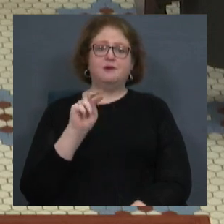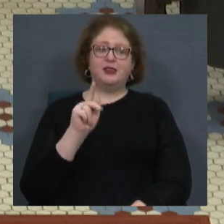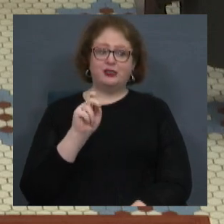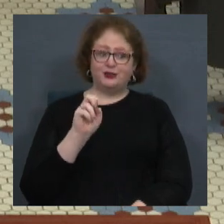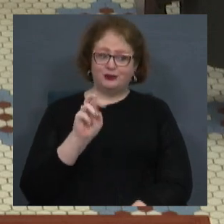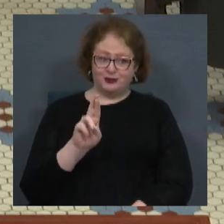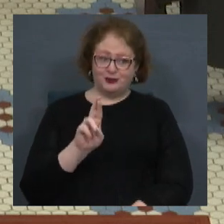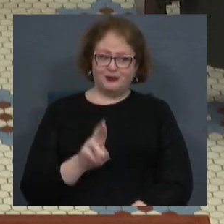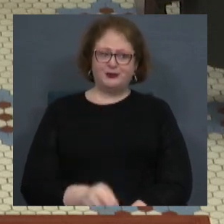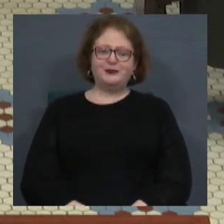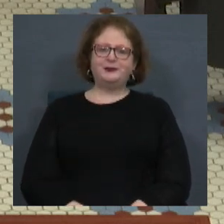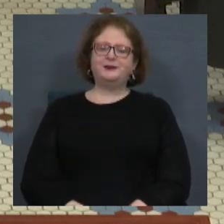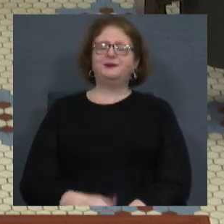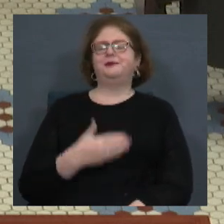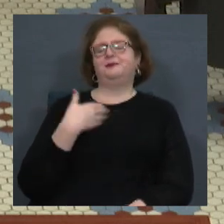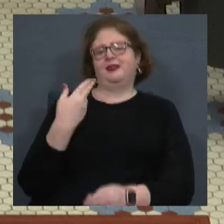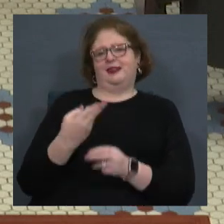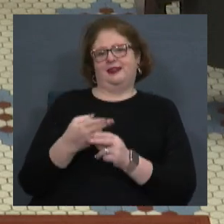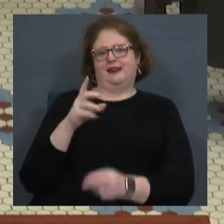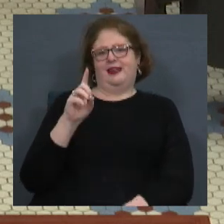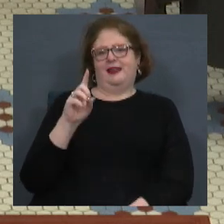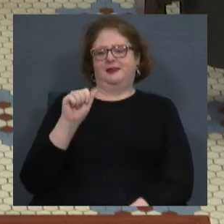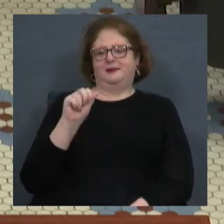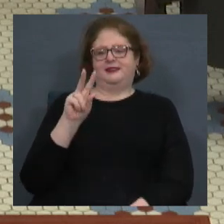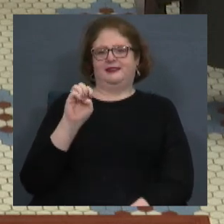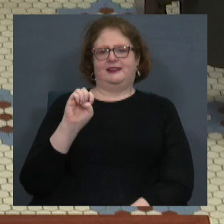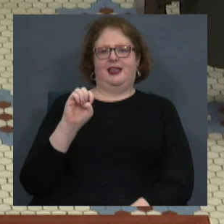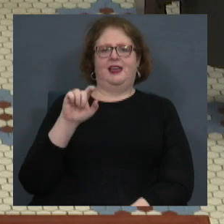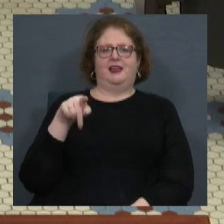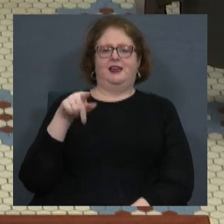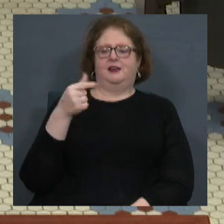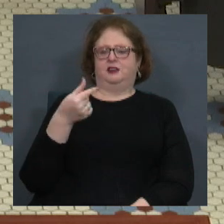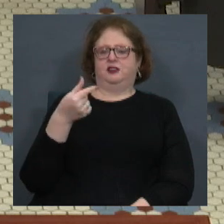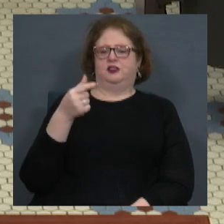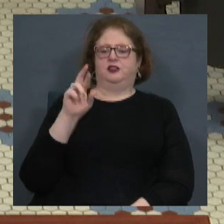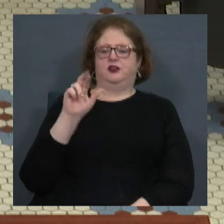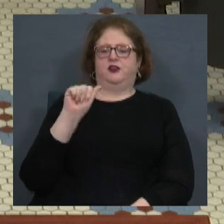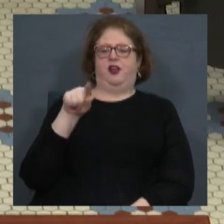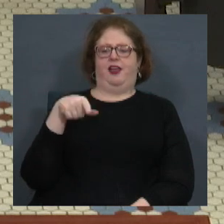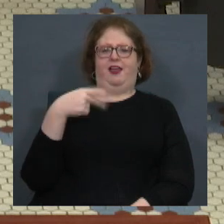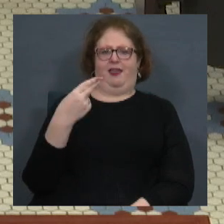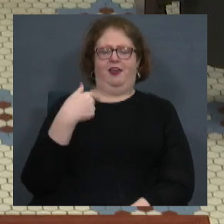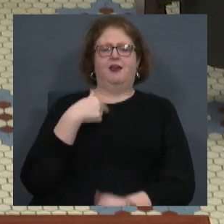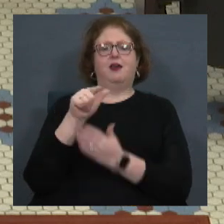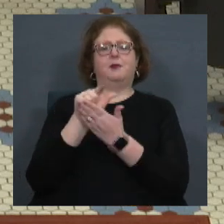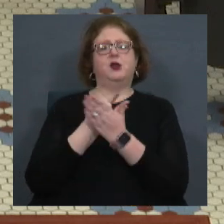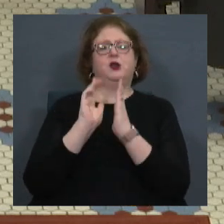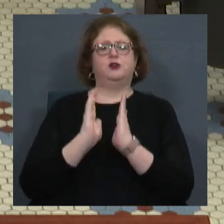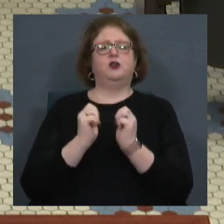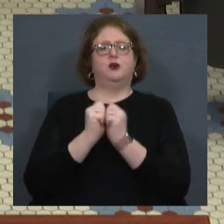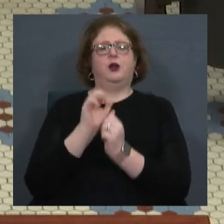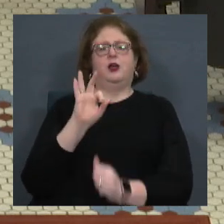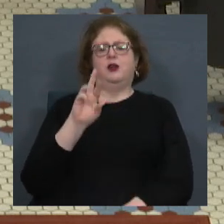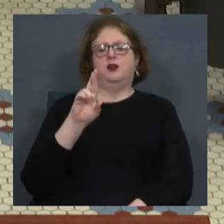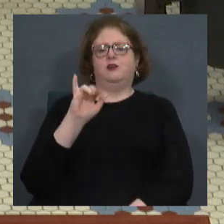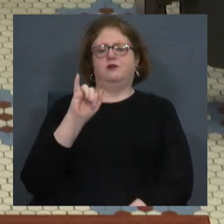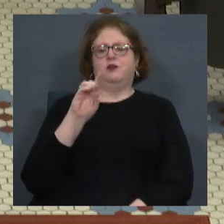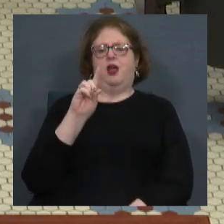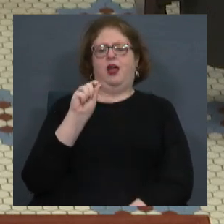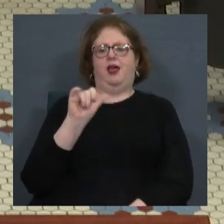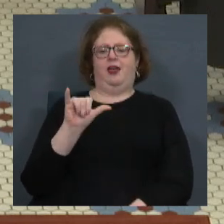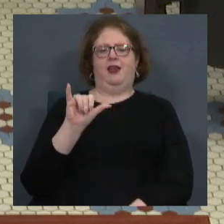My name is Dave Graff, and I'm an attorney with the Friday firm, and I'm representing the